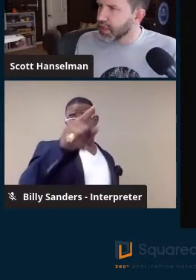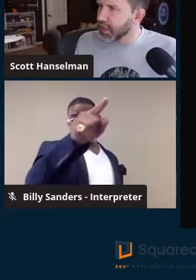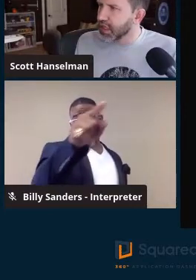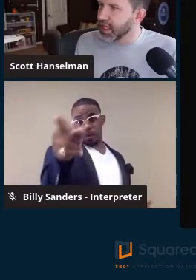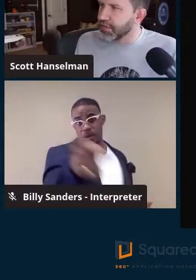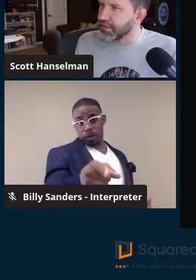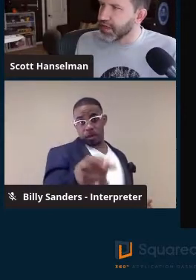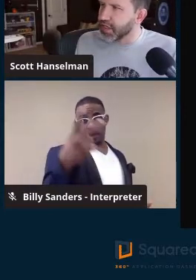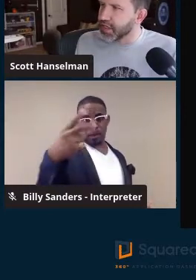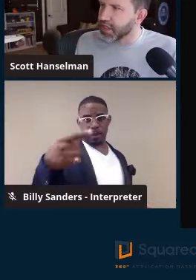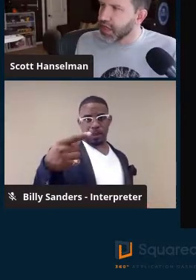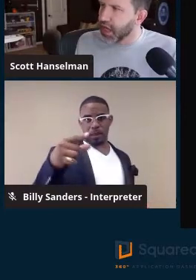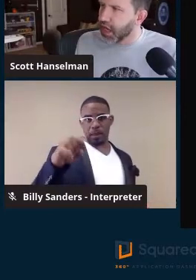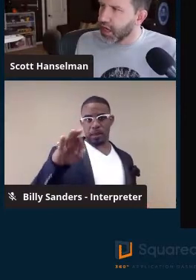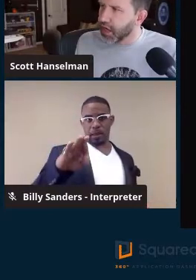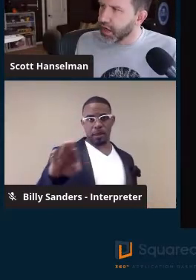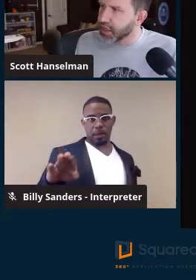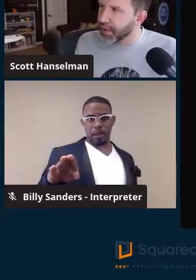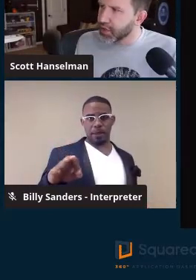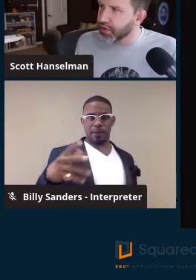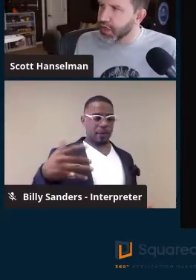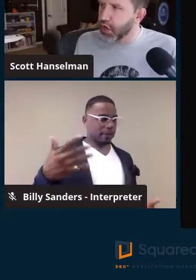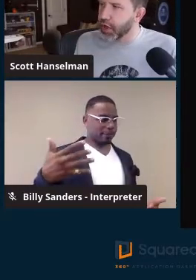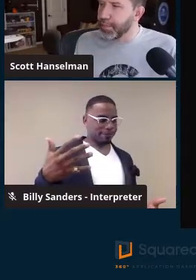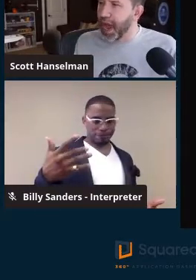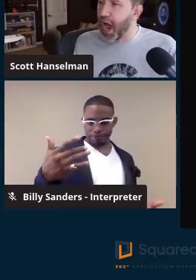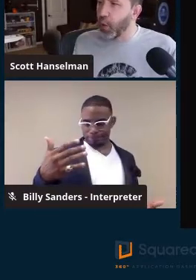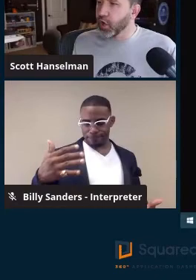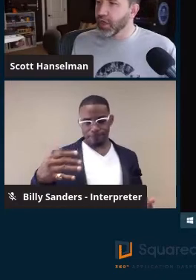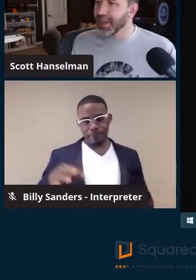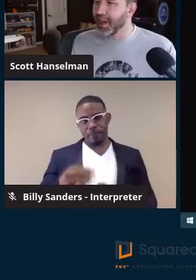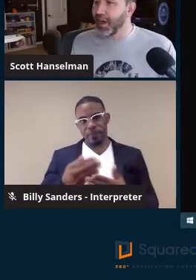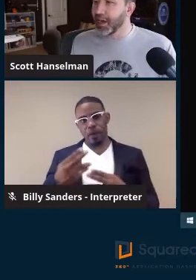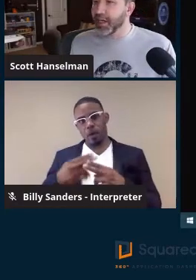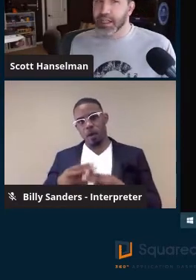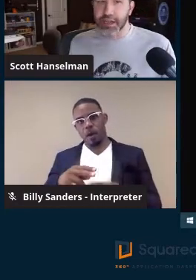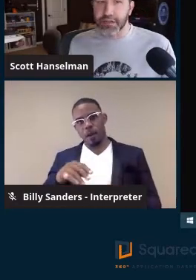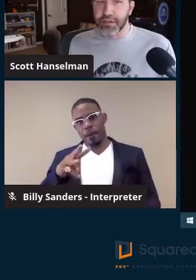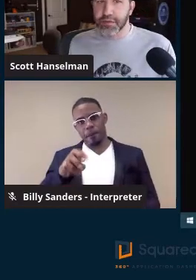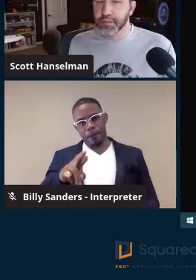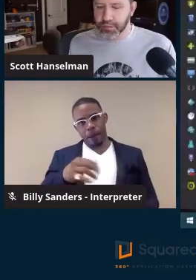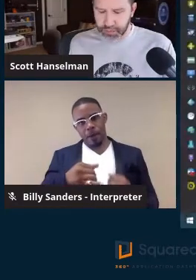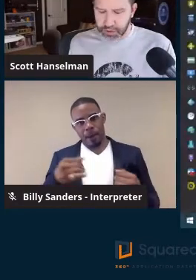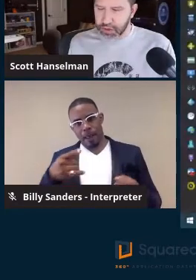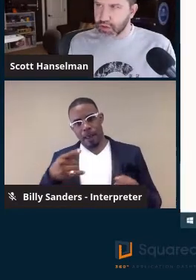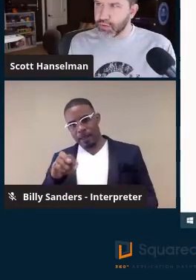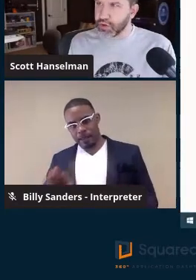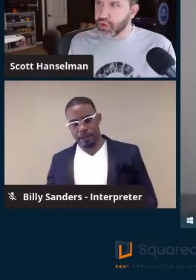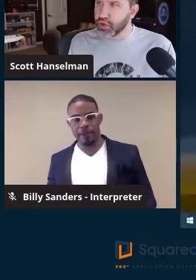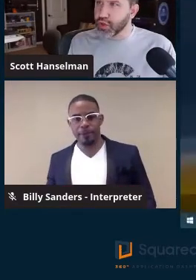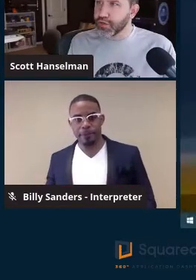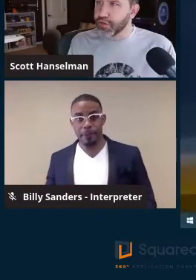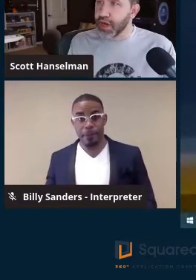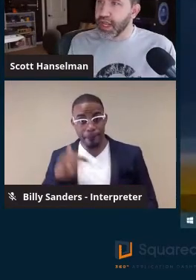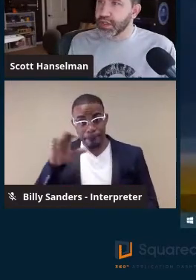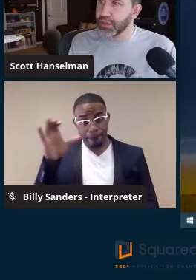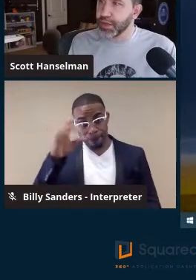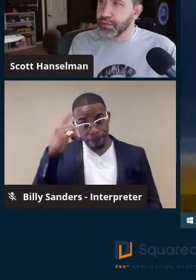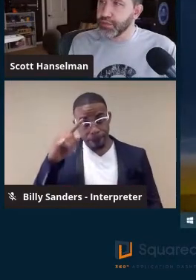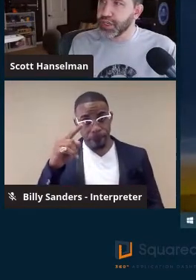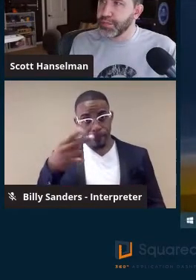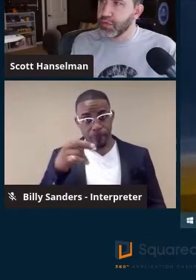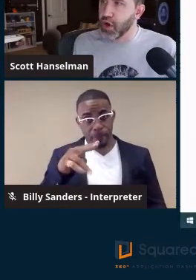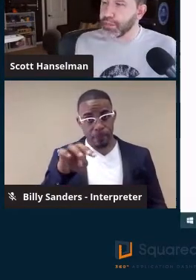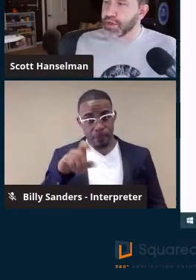is a glyph. It's a special thing called a power line glyph. If you search for